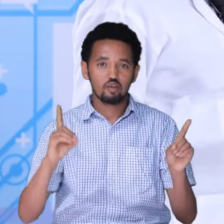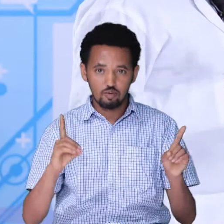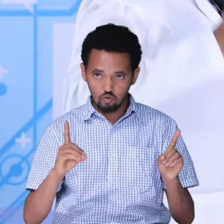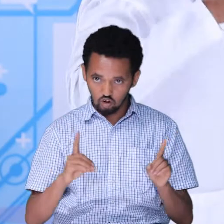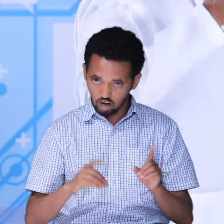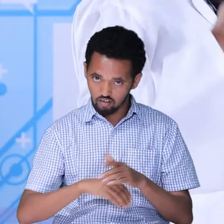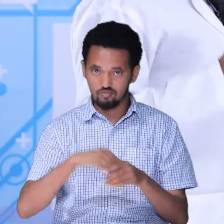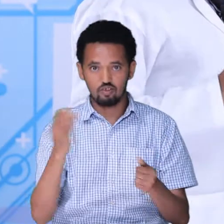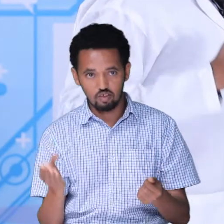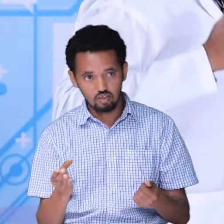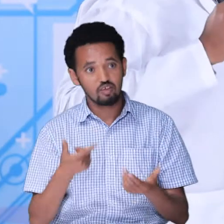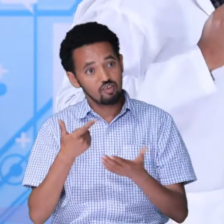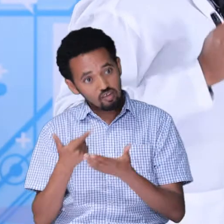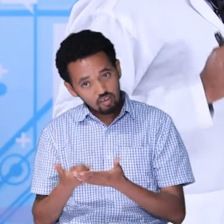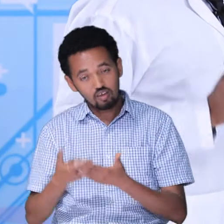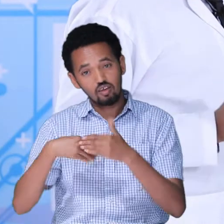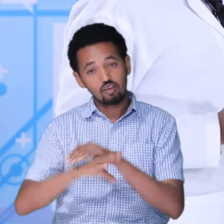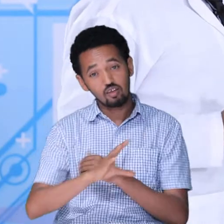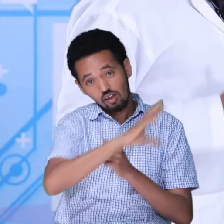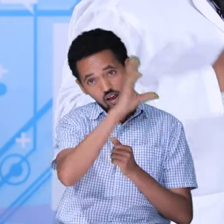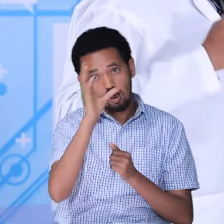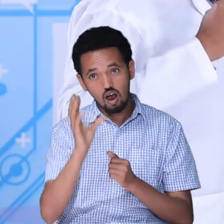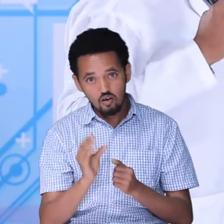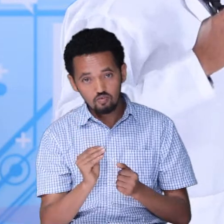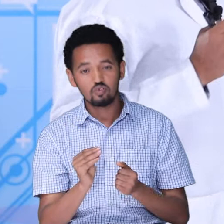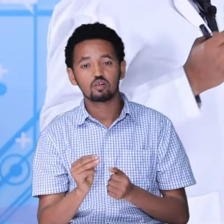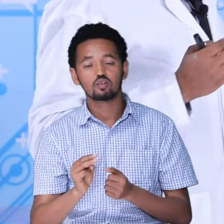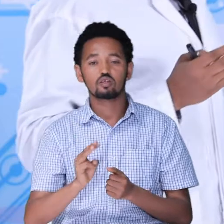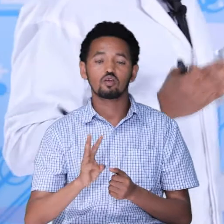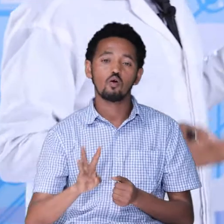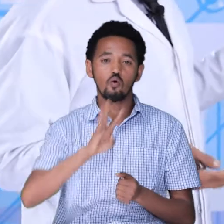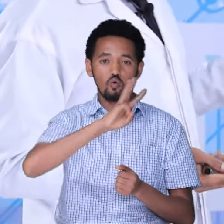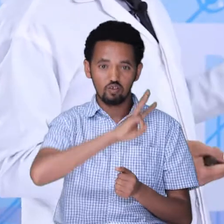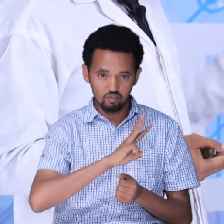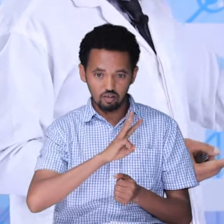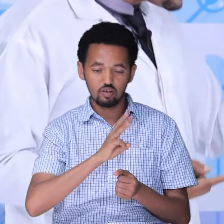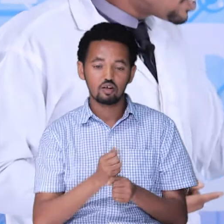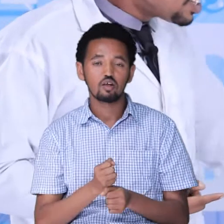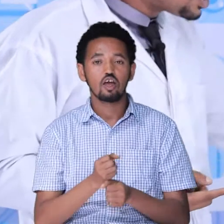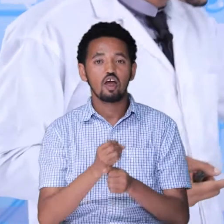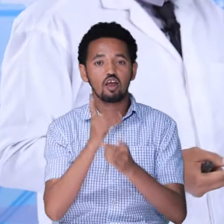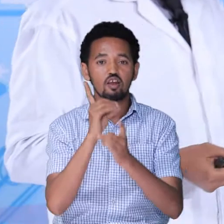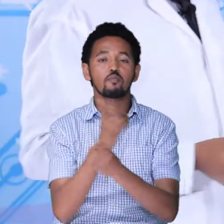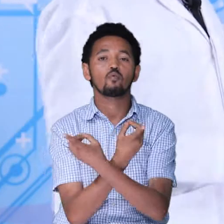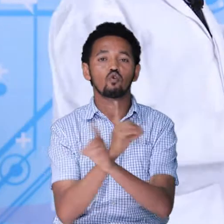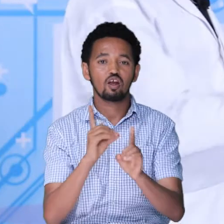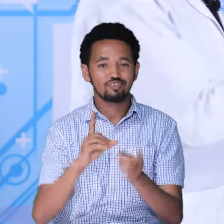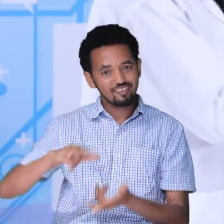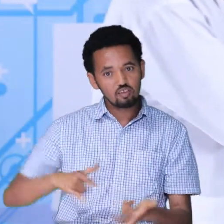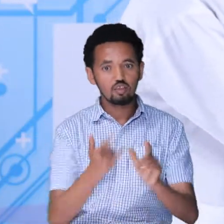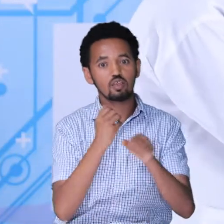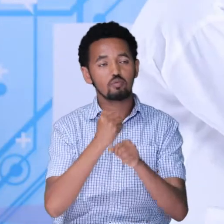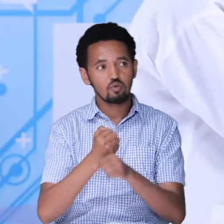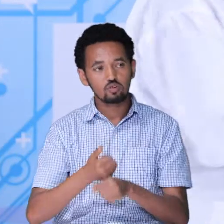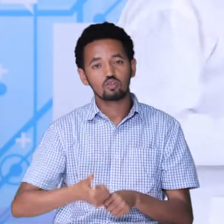colonizers implemented in Africa the Western democracy. This system works